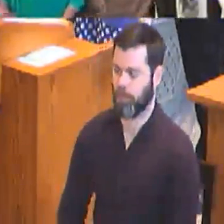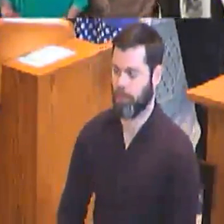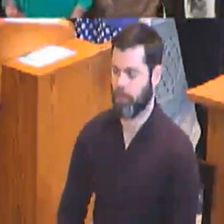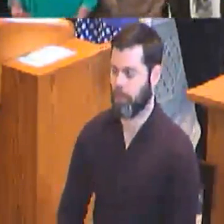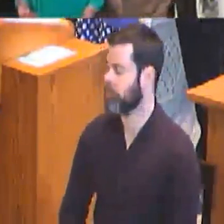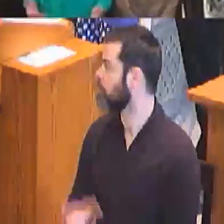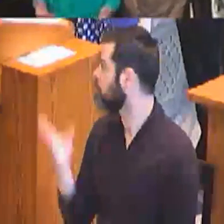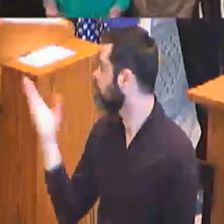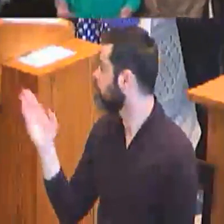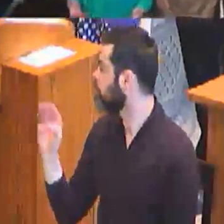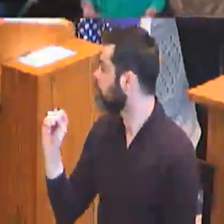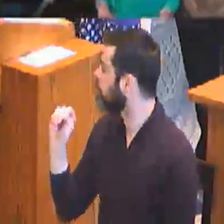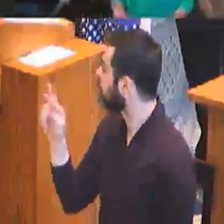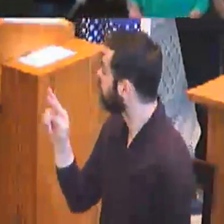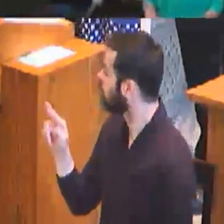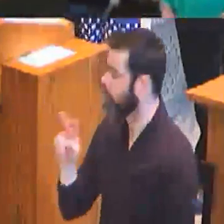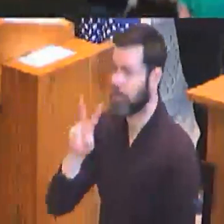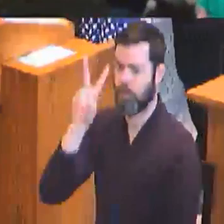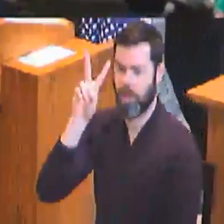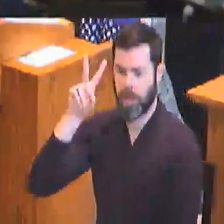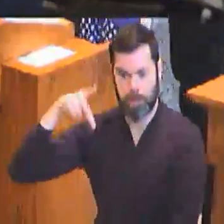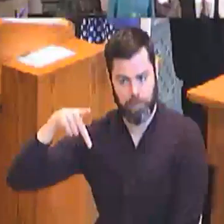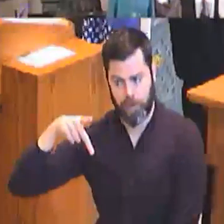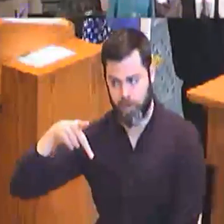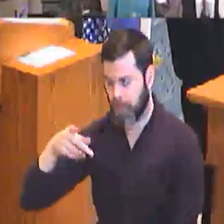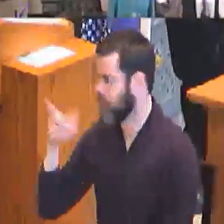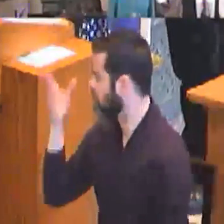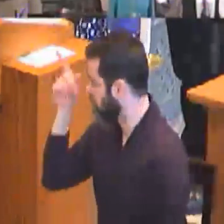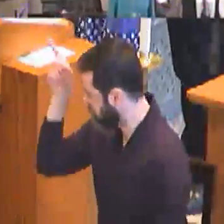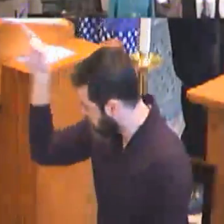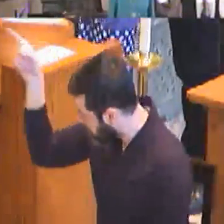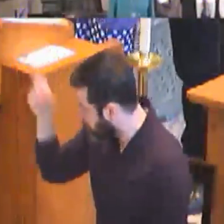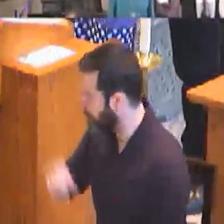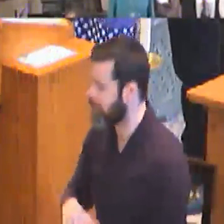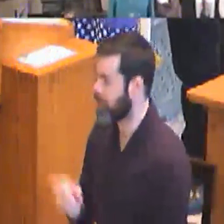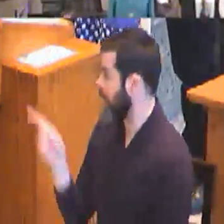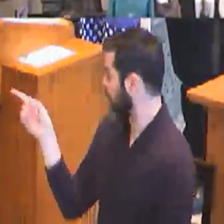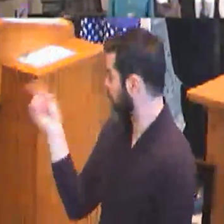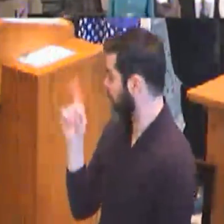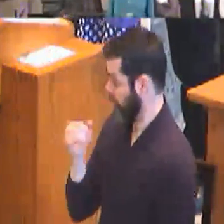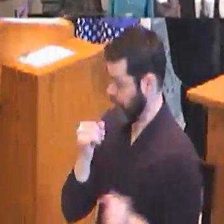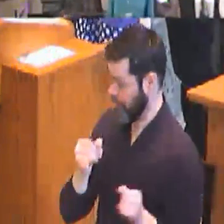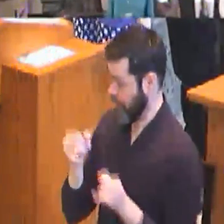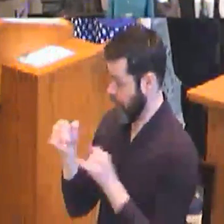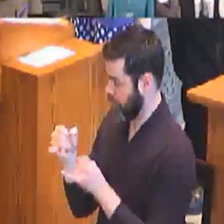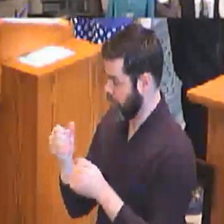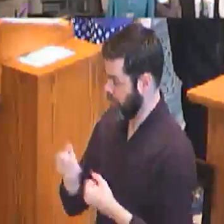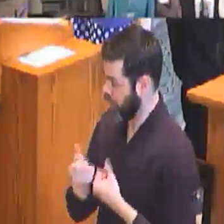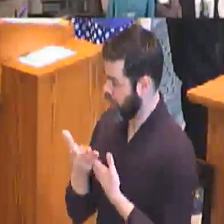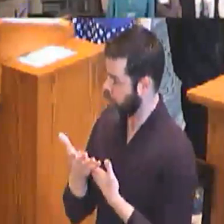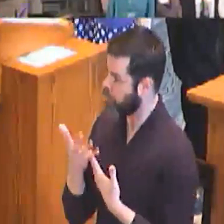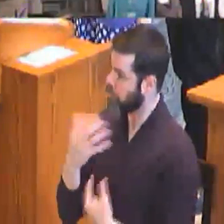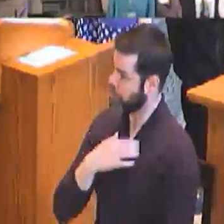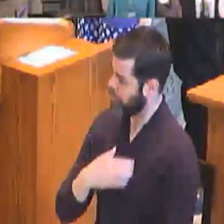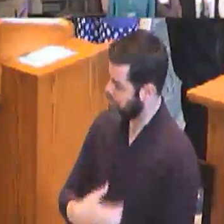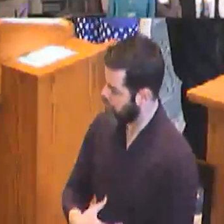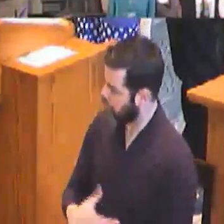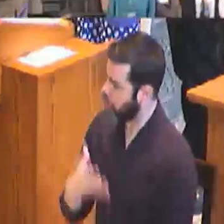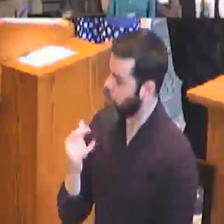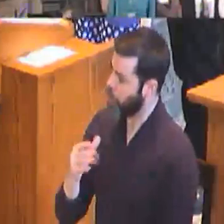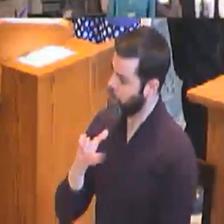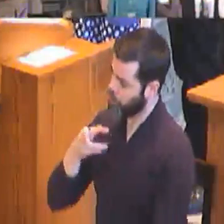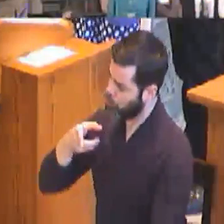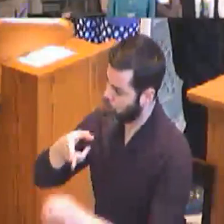Mr. Vice President, these individuals have expressed a desire to unite in